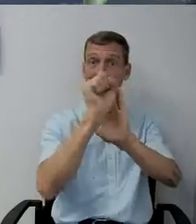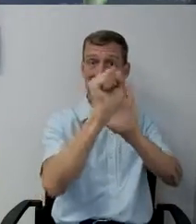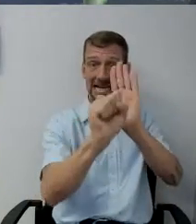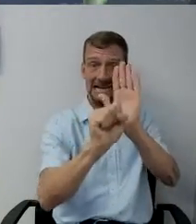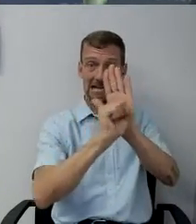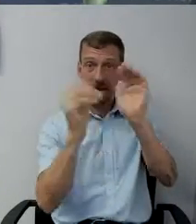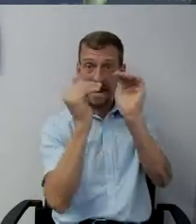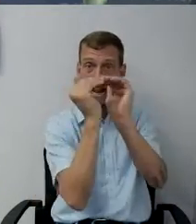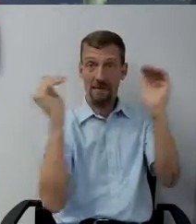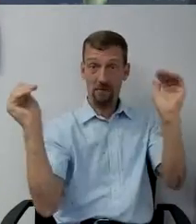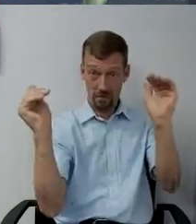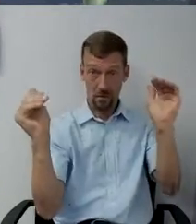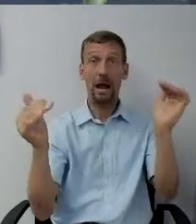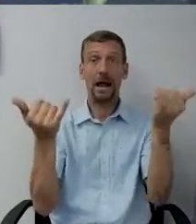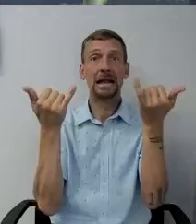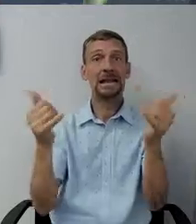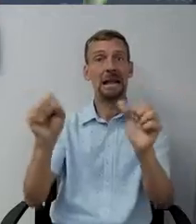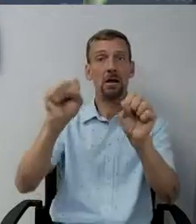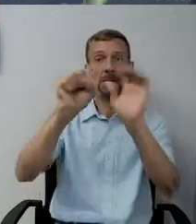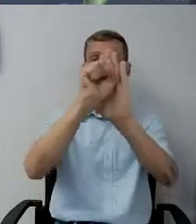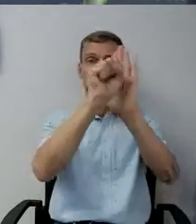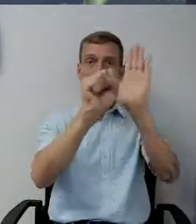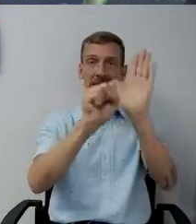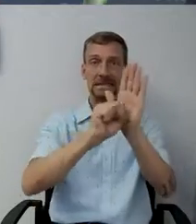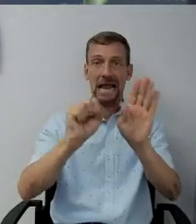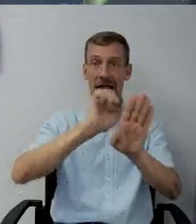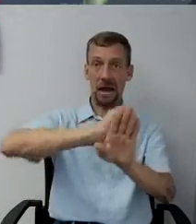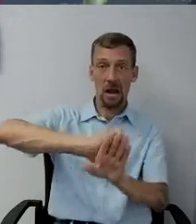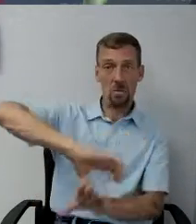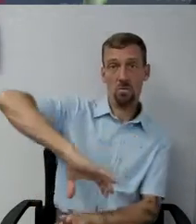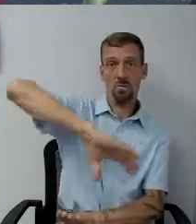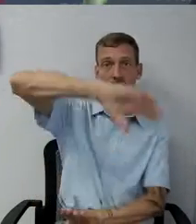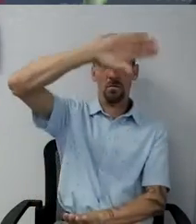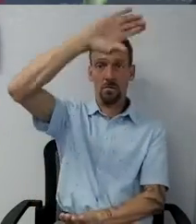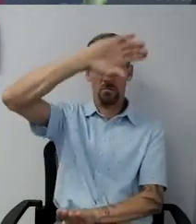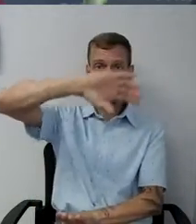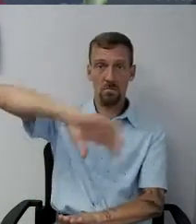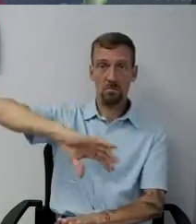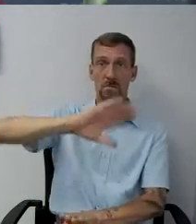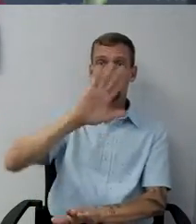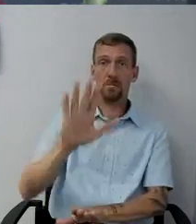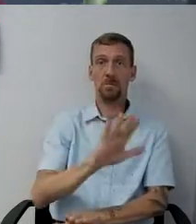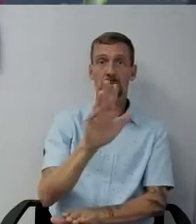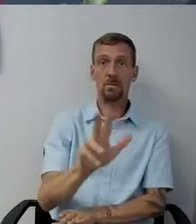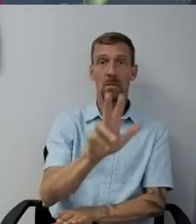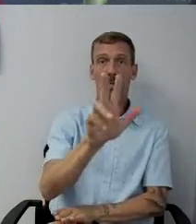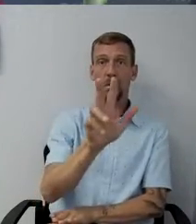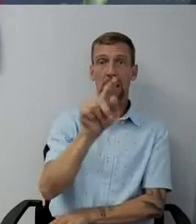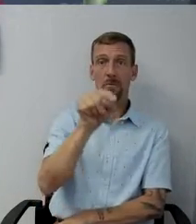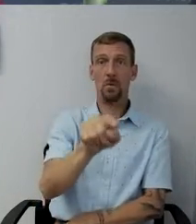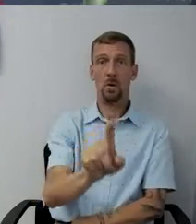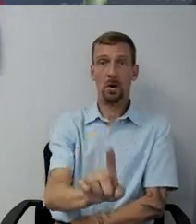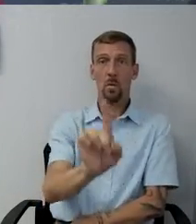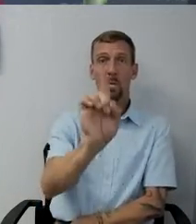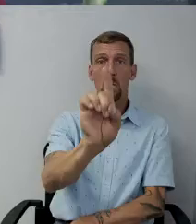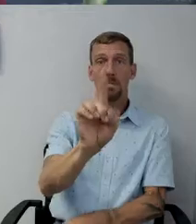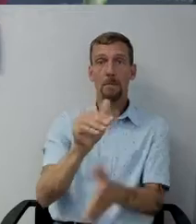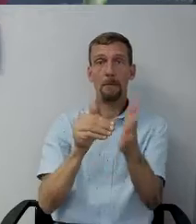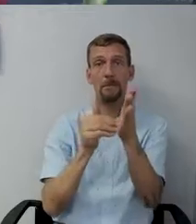level, the state now, or statewide, we now have conducted about 3.1 million